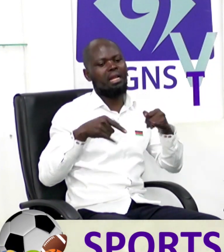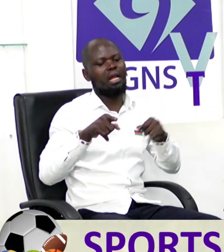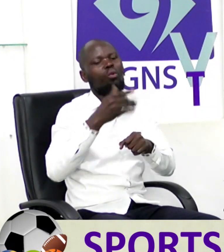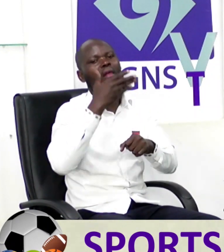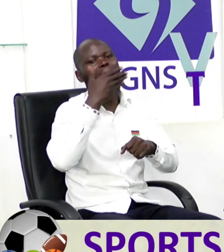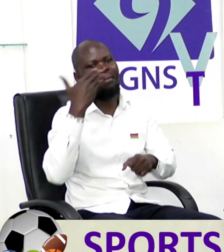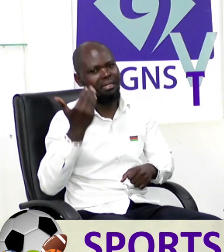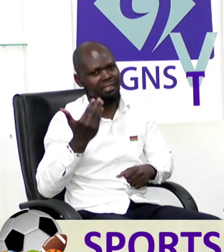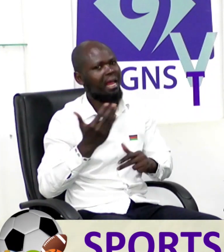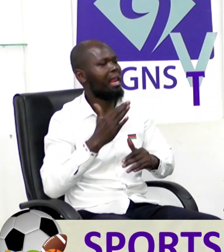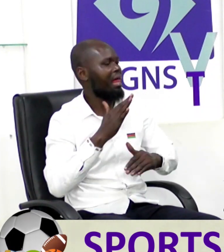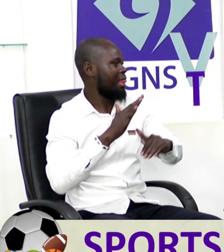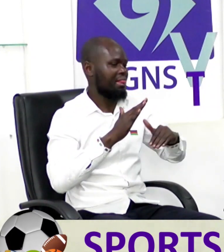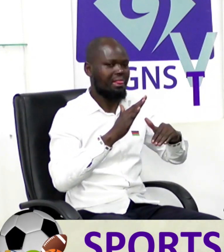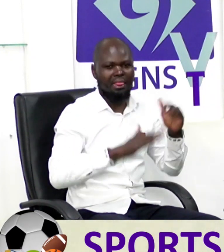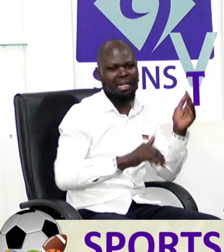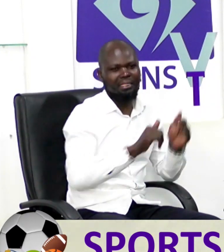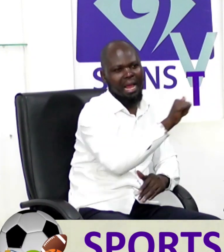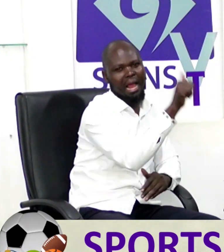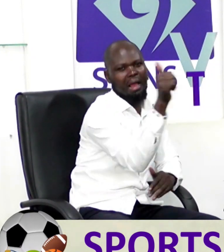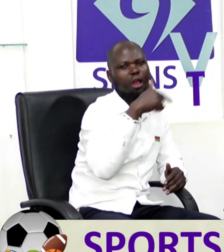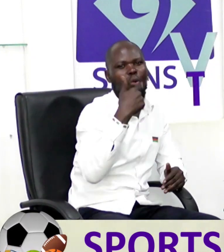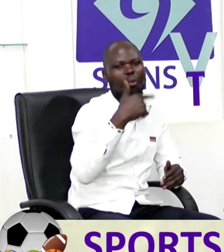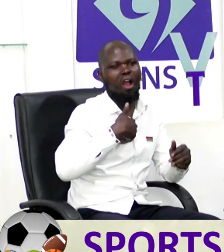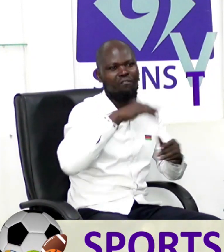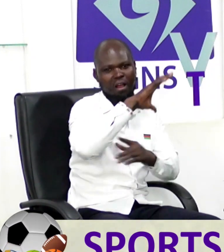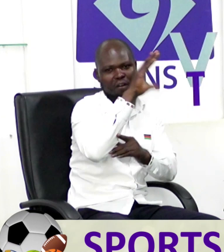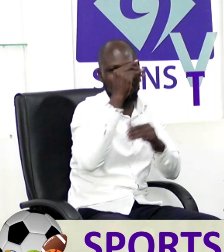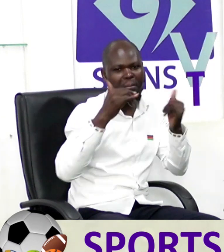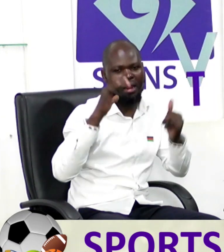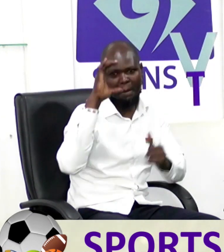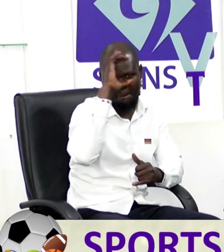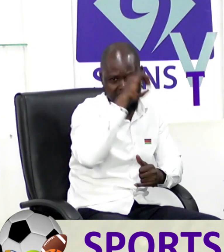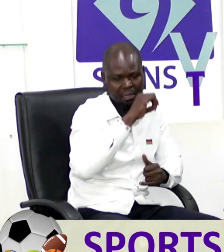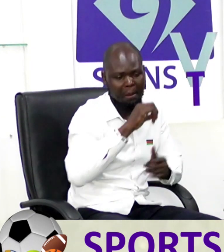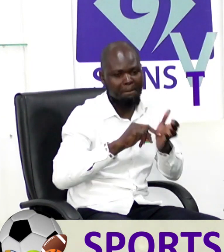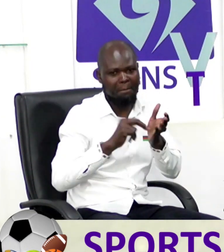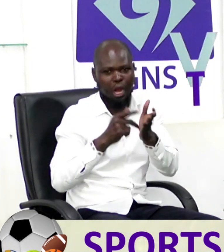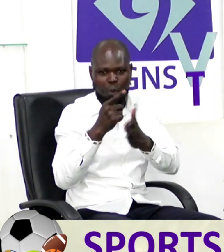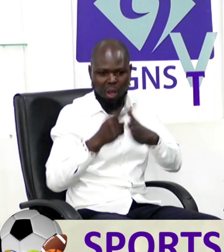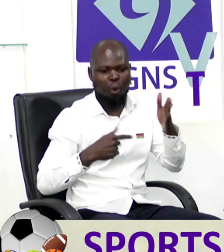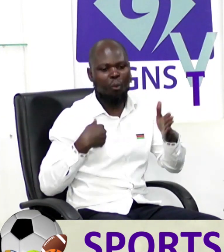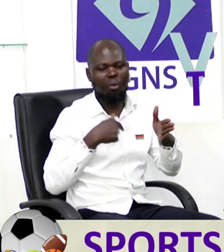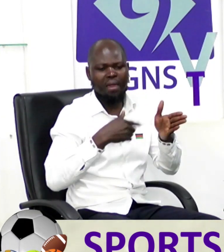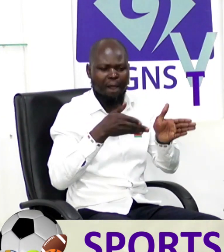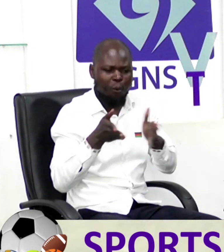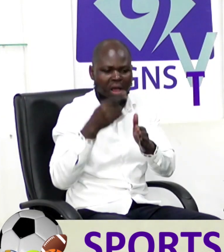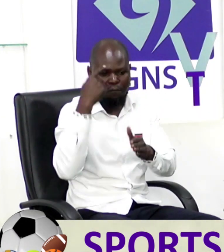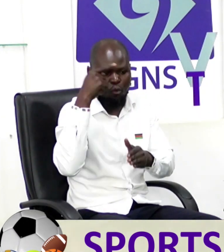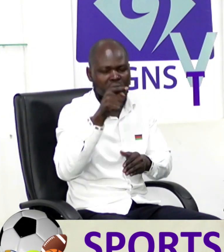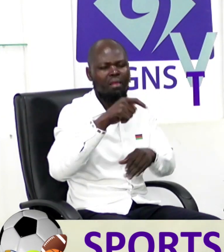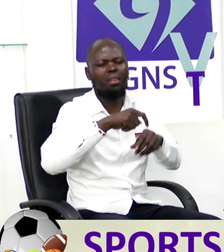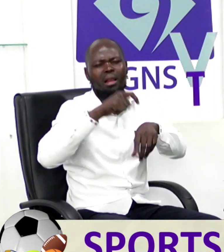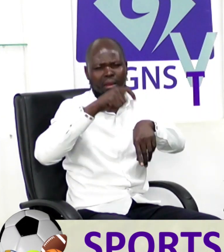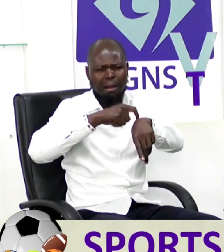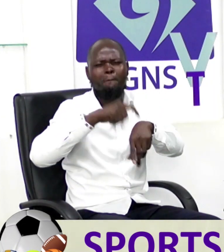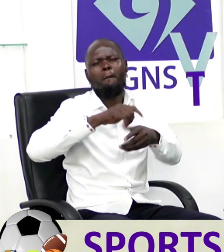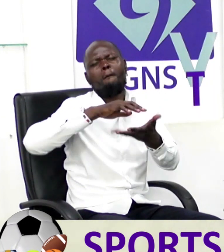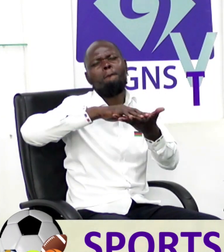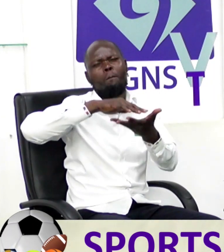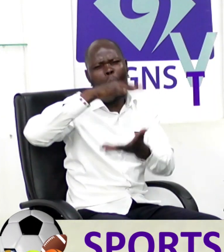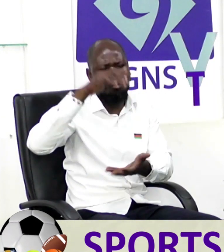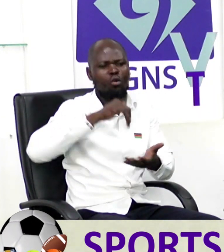scoring yesterday against Burkina Faso was through luck, and we have other competitors who are very tough in